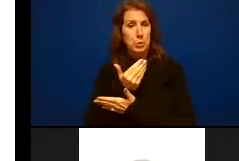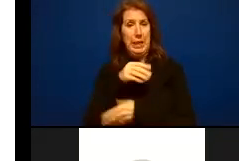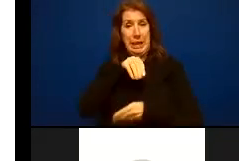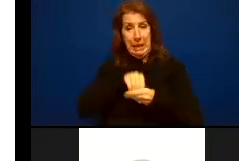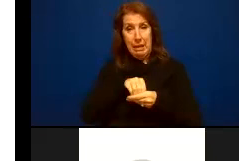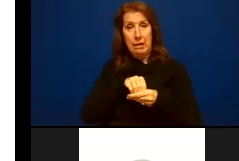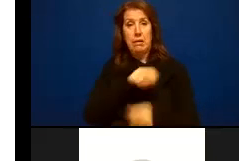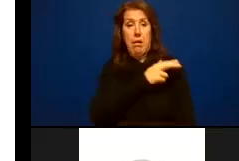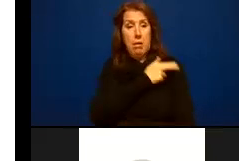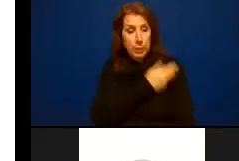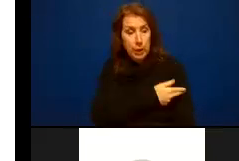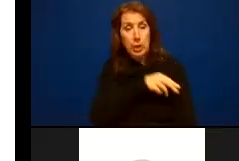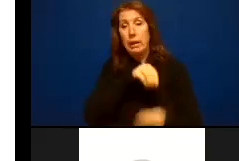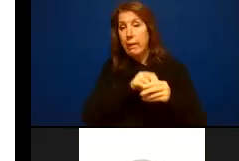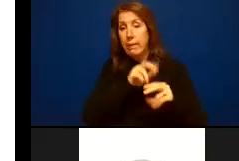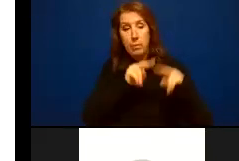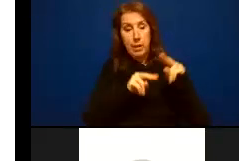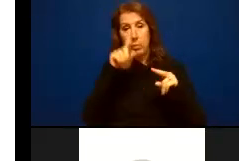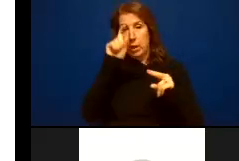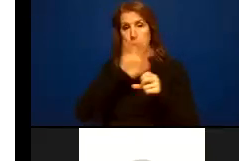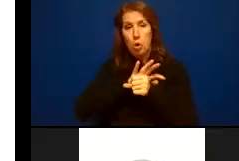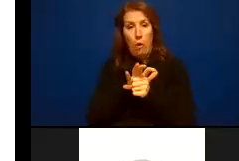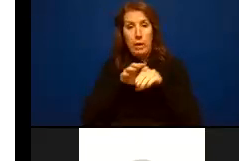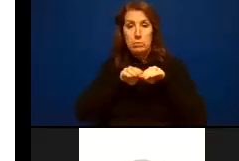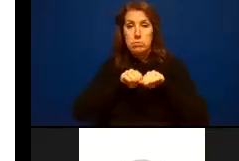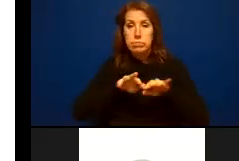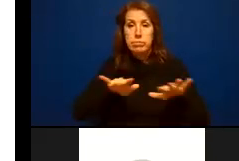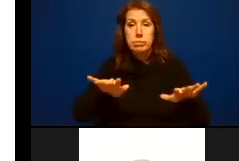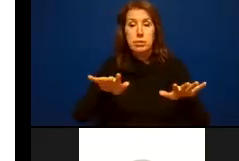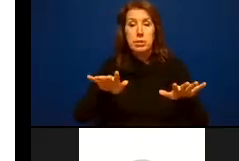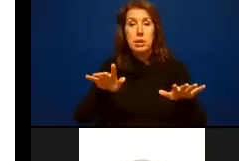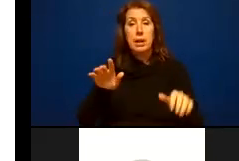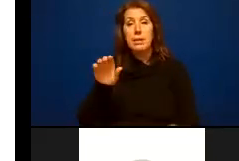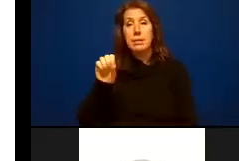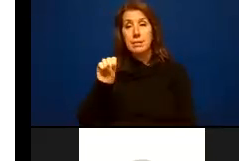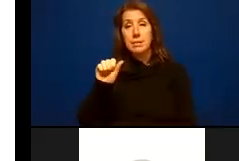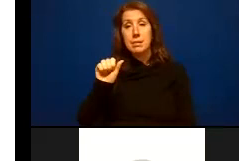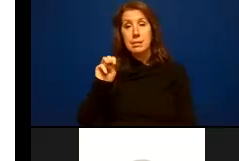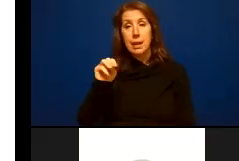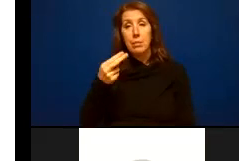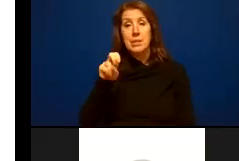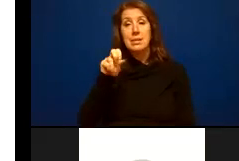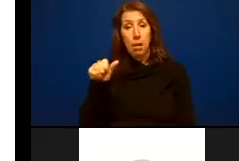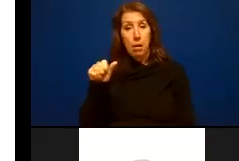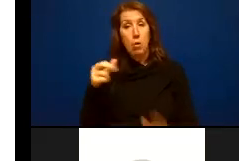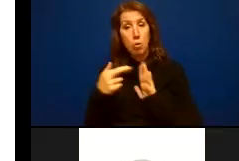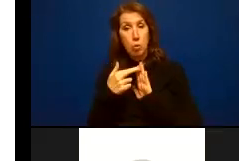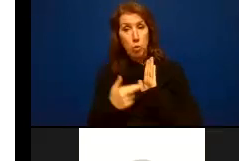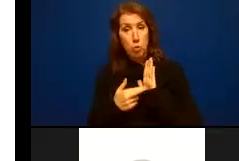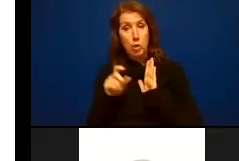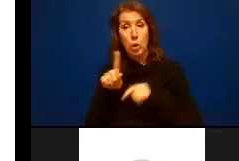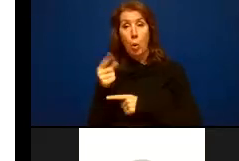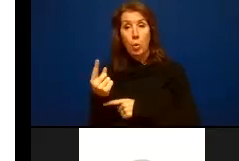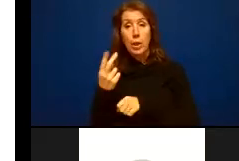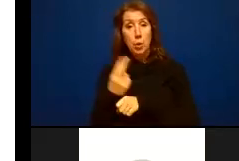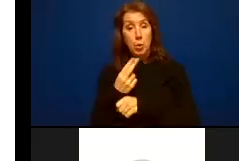to COVID, and thinking about that SAMHSA standard too of how we should only be using